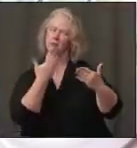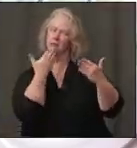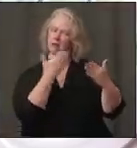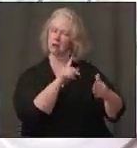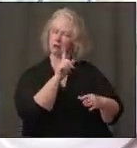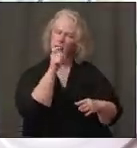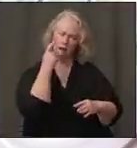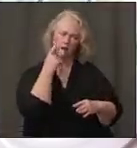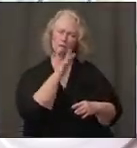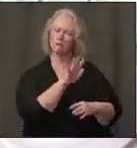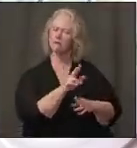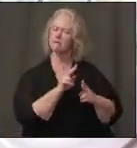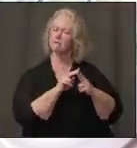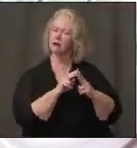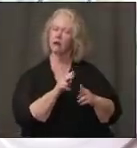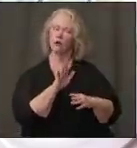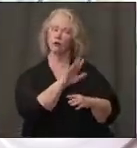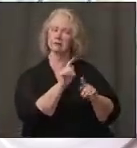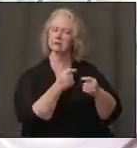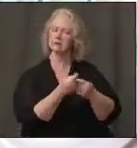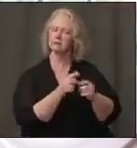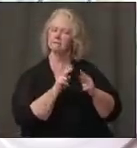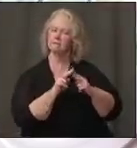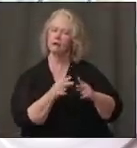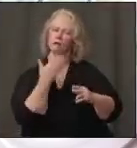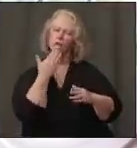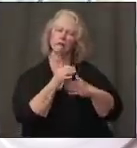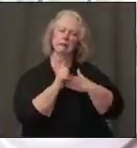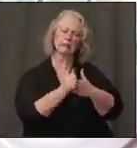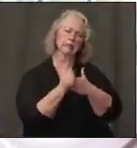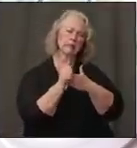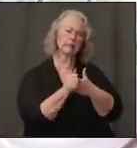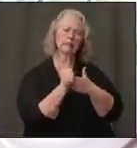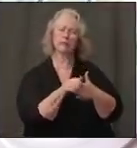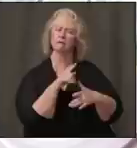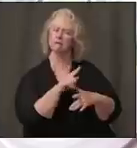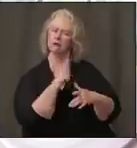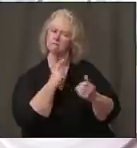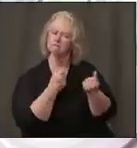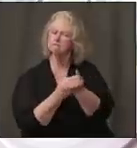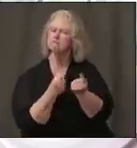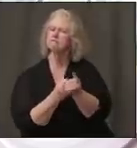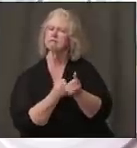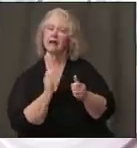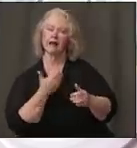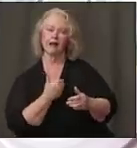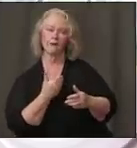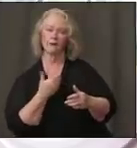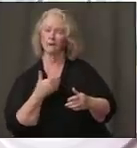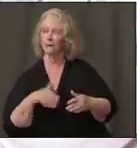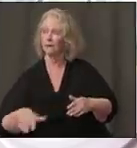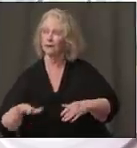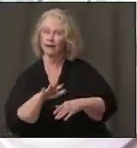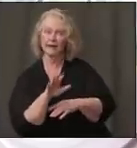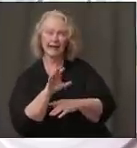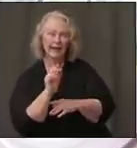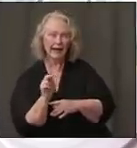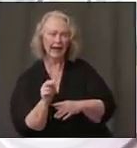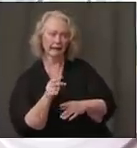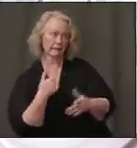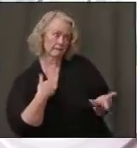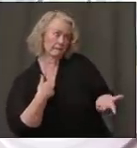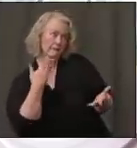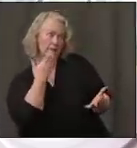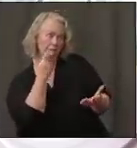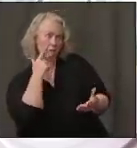team for the leadership that you've shown through this crisis, and what you've done for our state and my family personally in terms of making us more safe. And